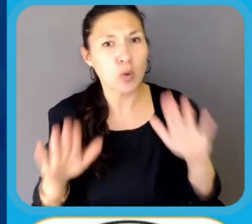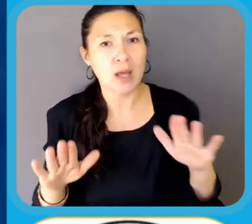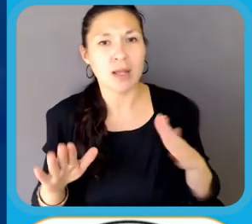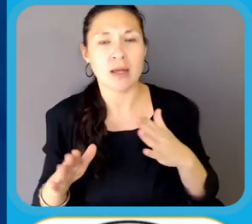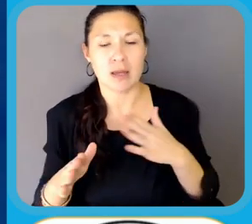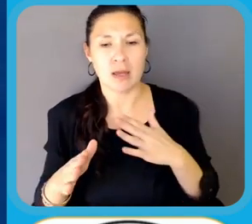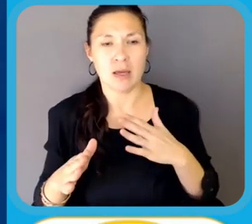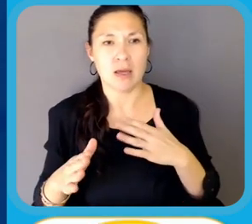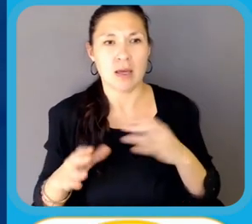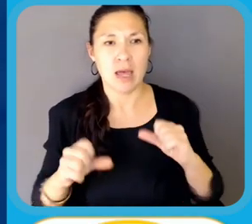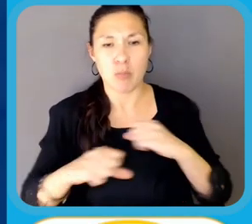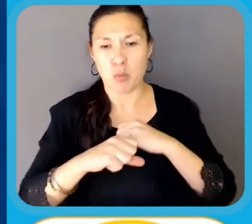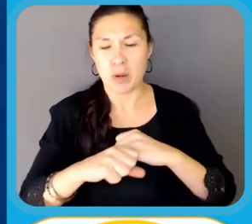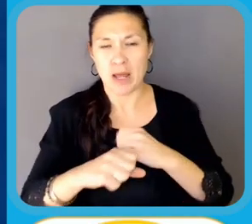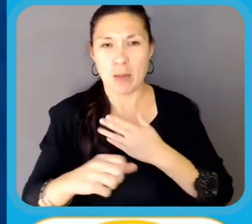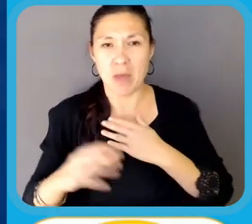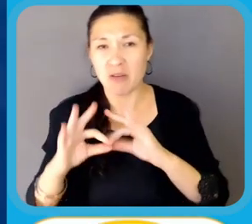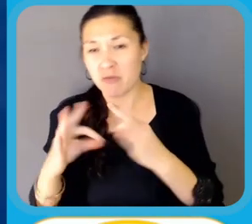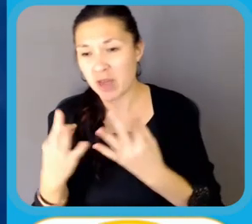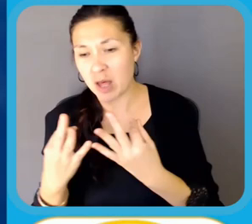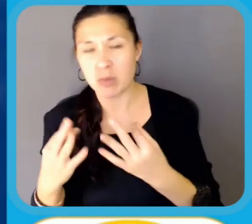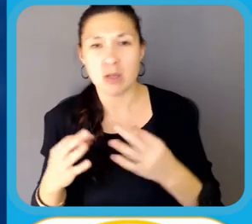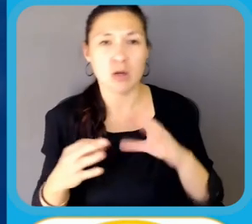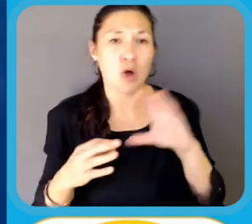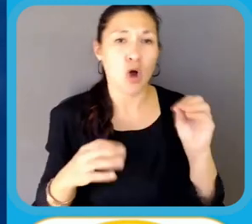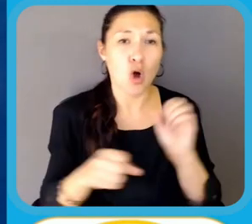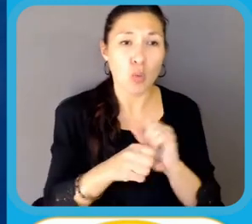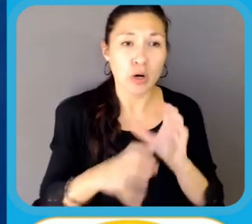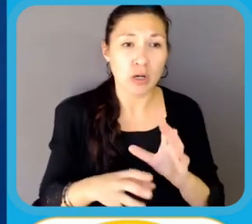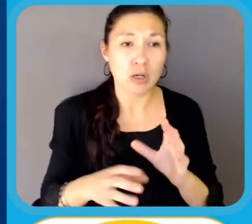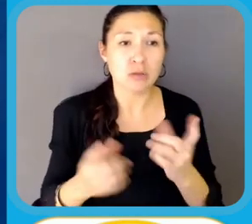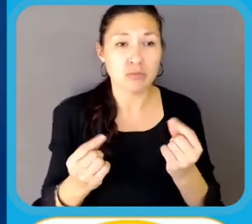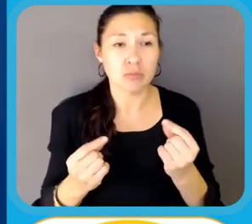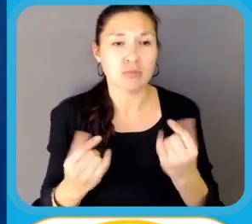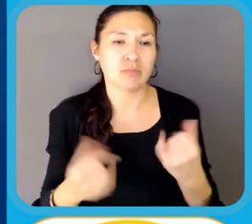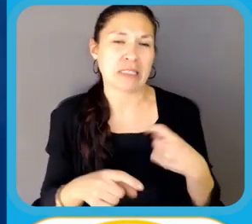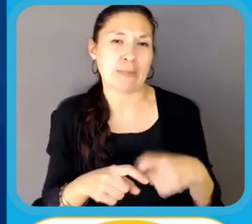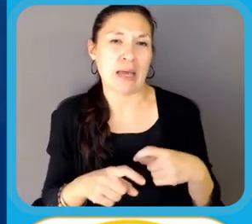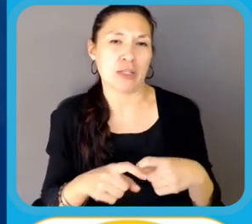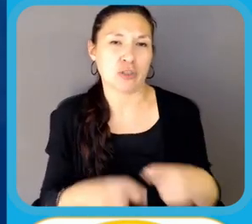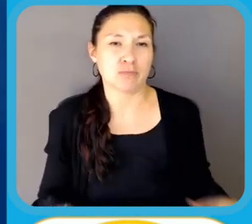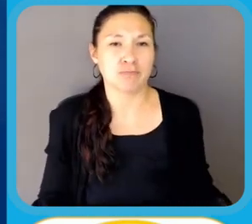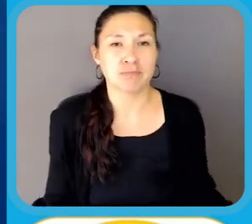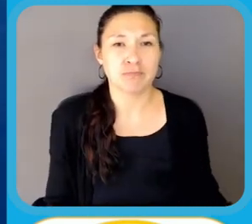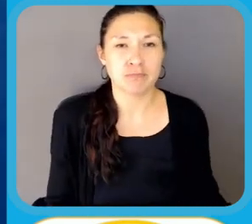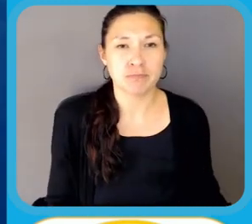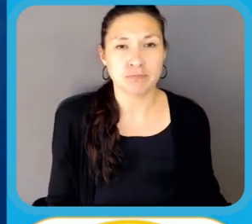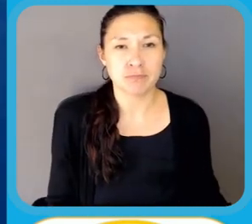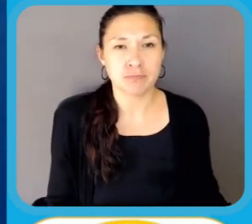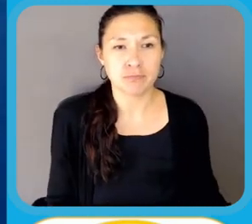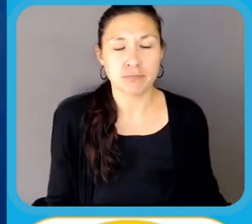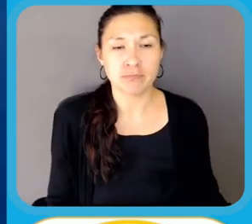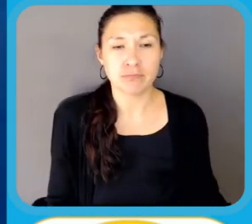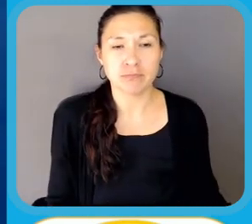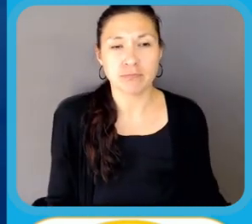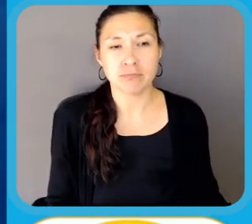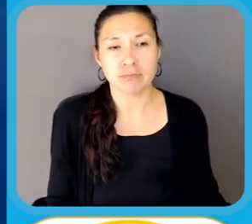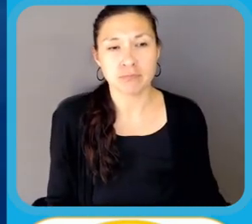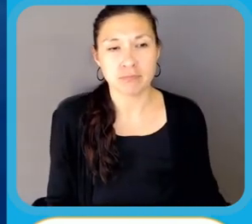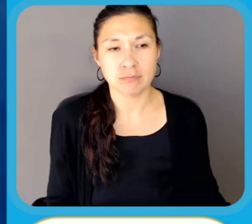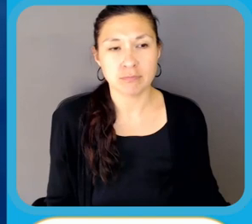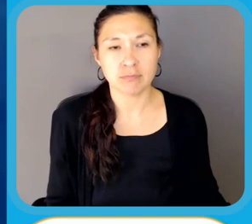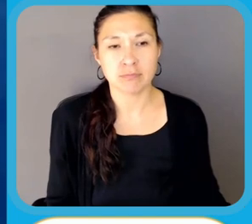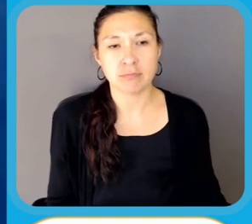my co-workers, and all the people around. Estoy muy contenta porque al fin pues ya me vacuné.